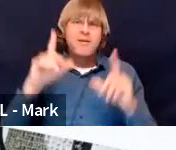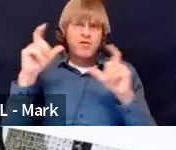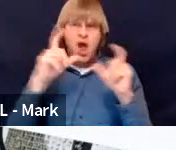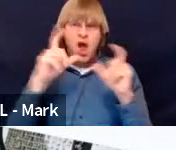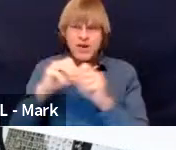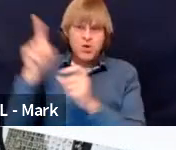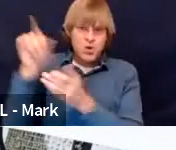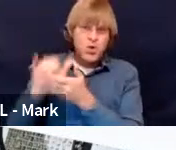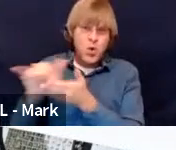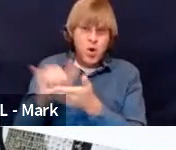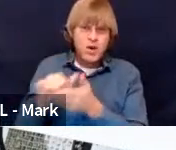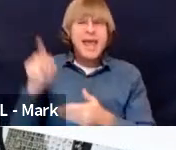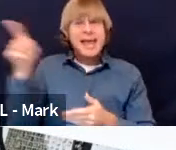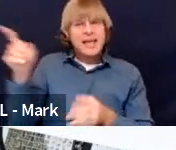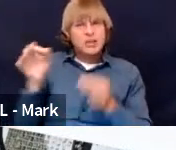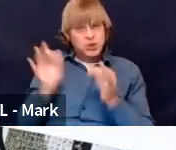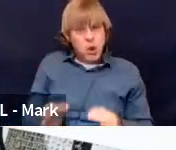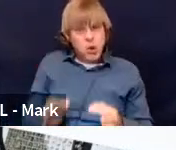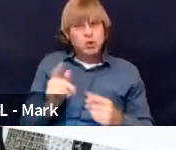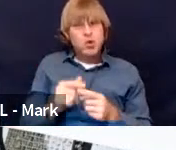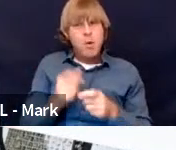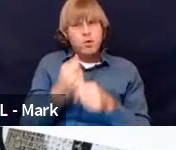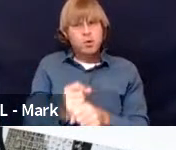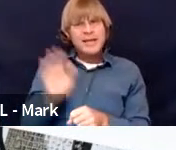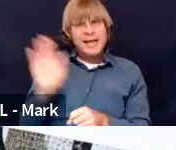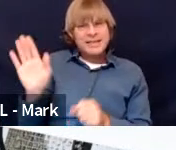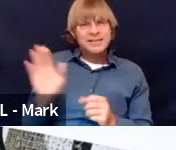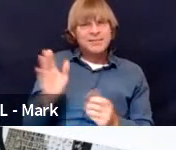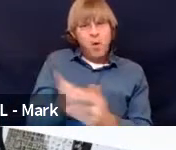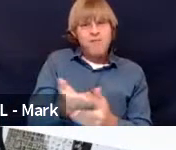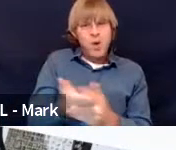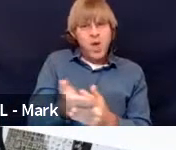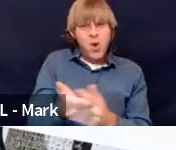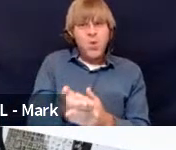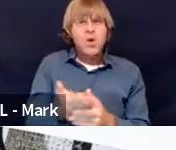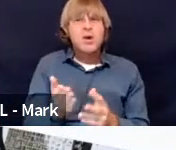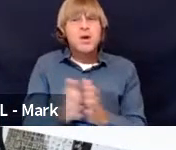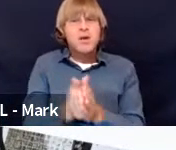and he chose to produce his portfolio on